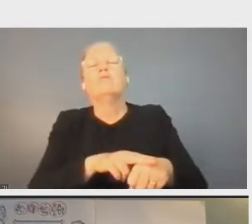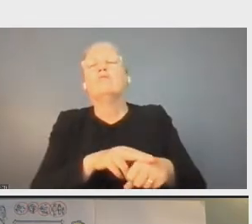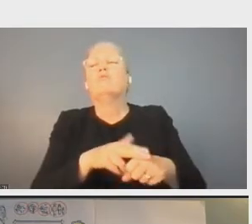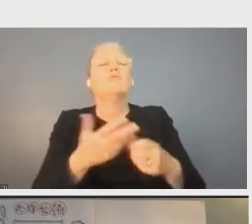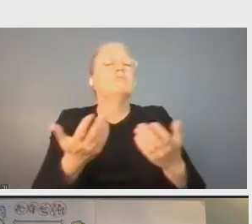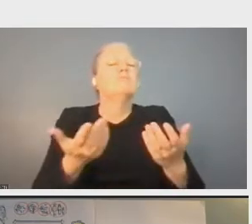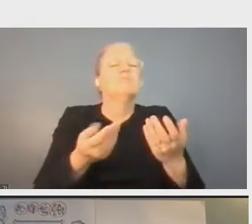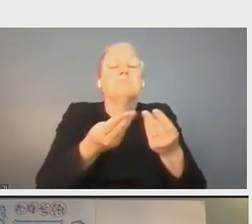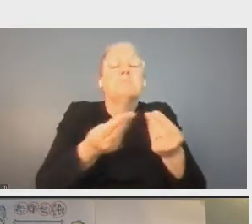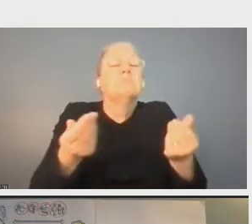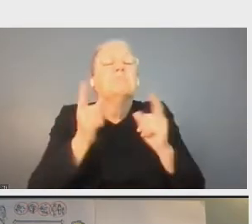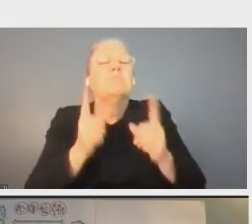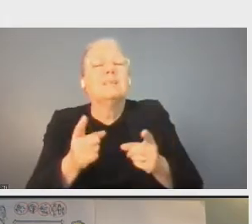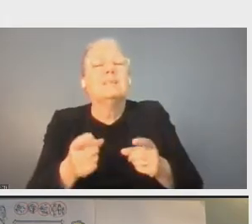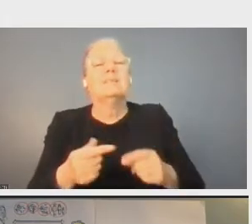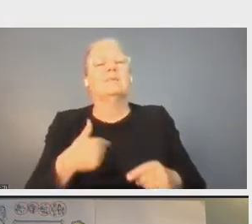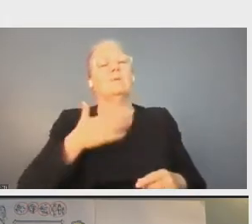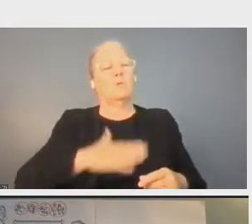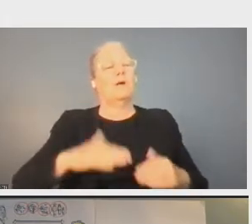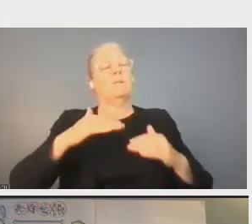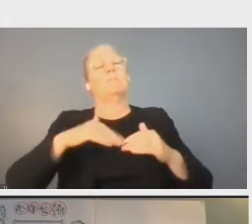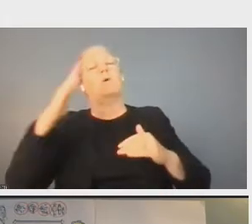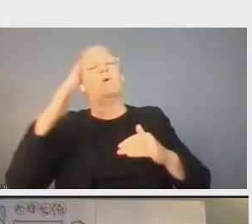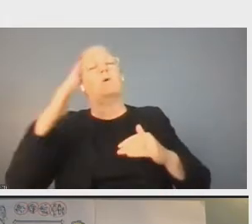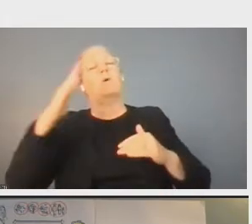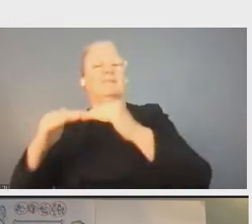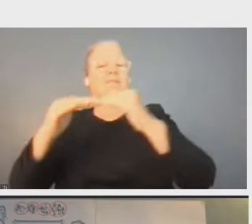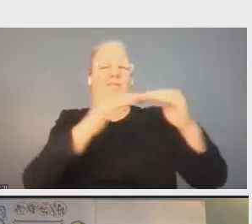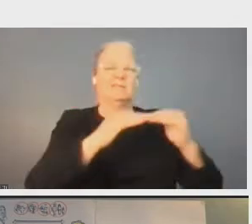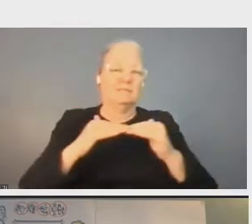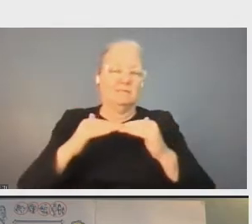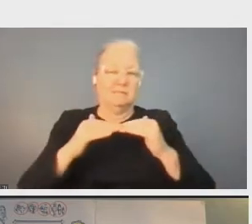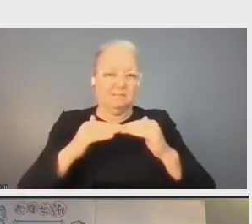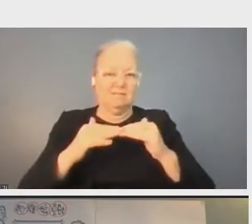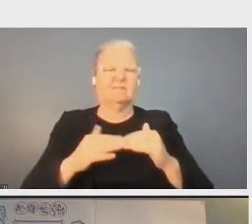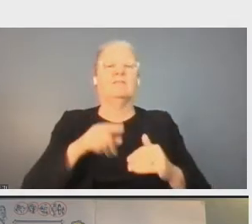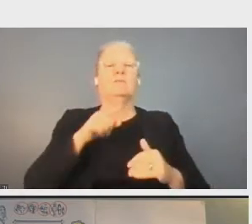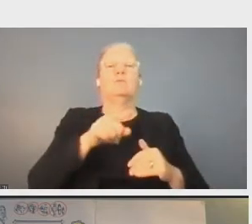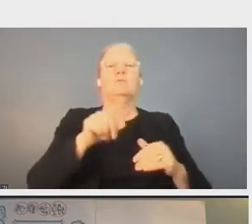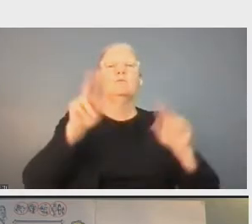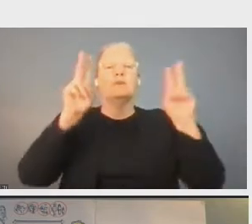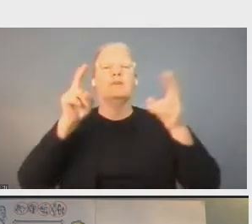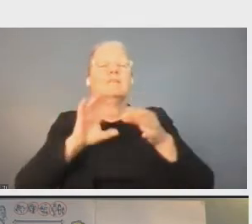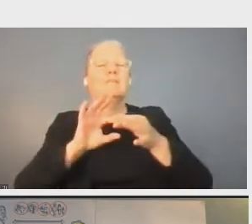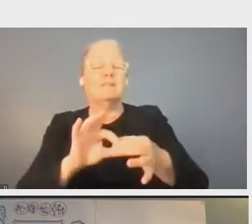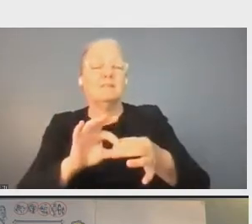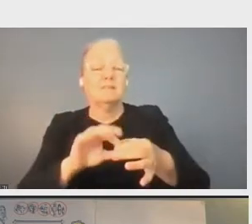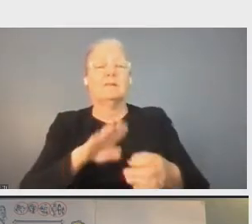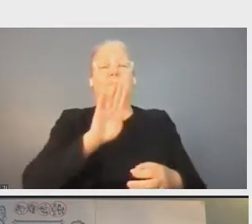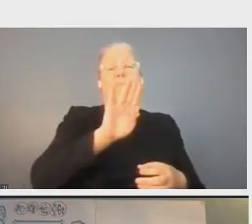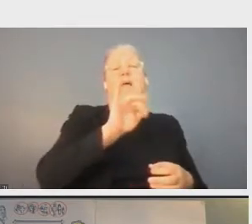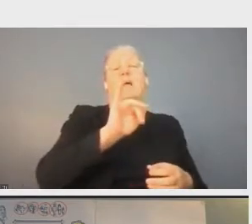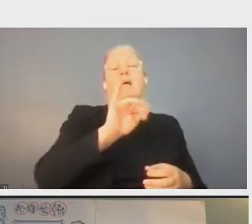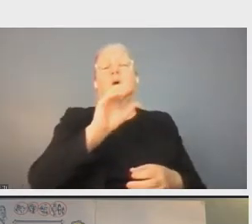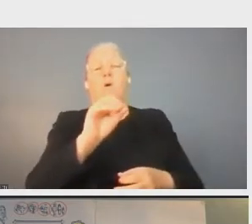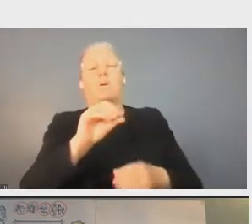So we need more equity in the discussions of the topics related with biodiversity and